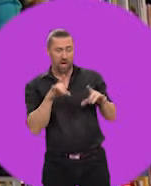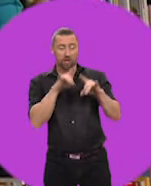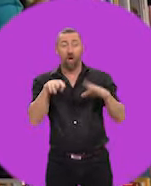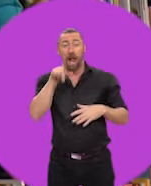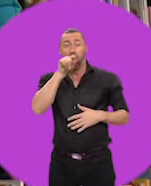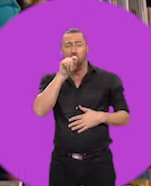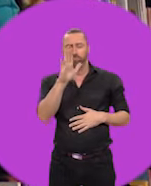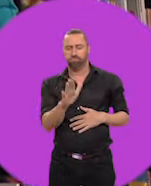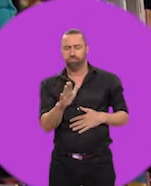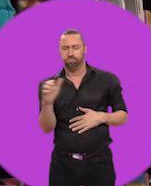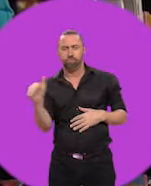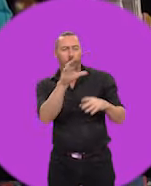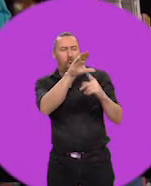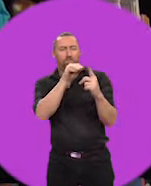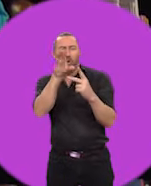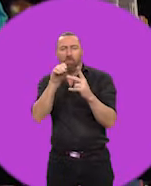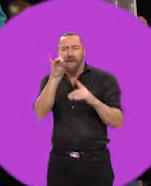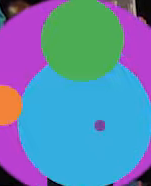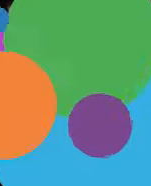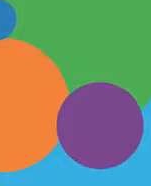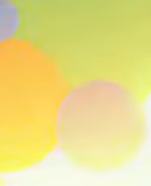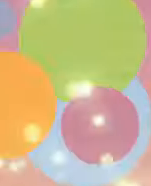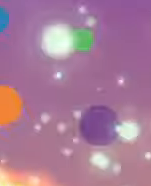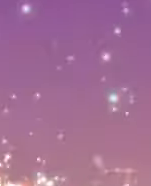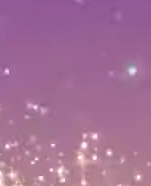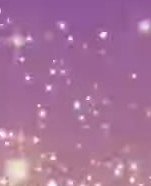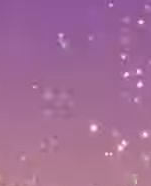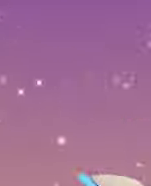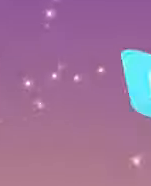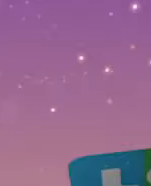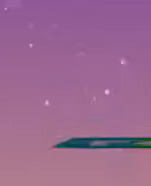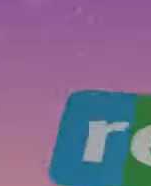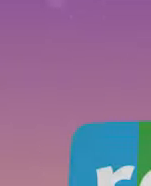who's very good at mimicking other animals.